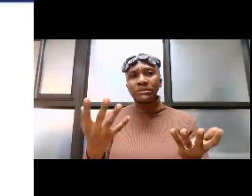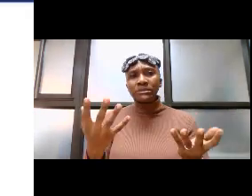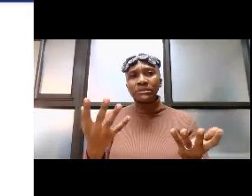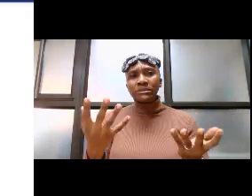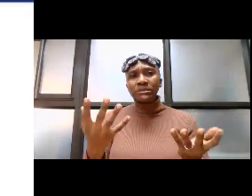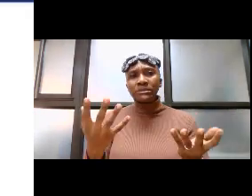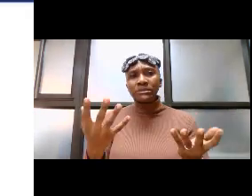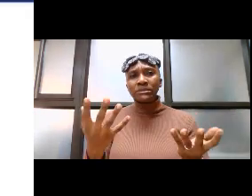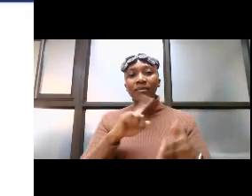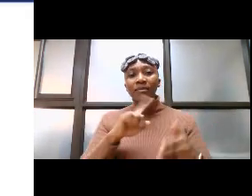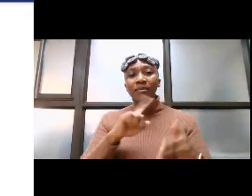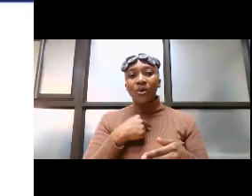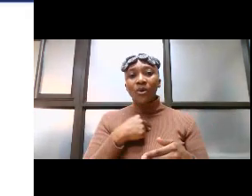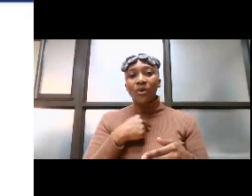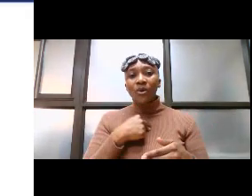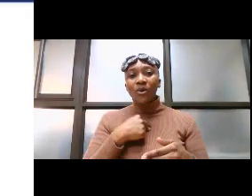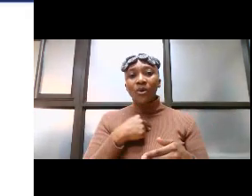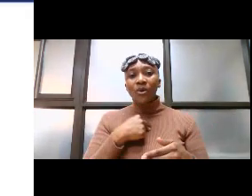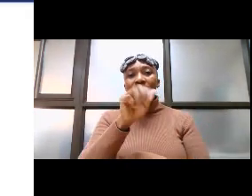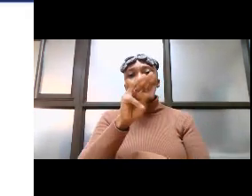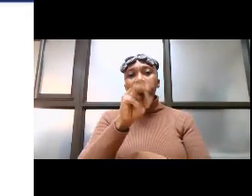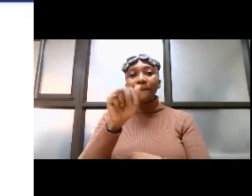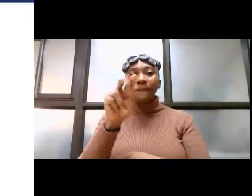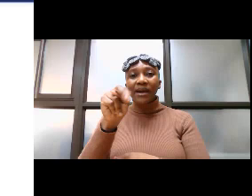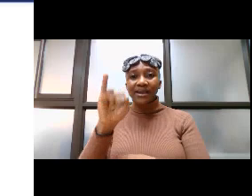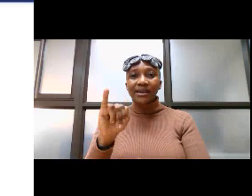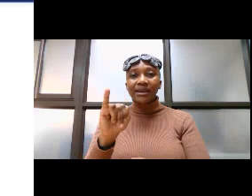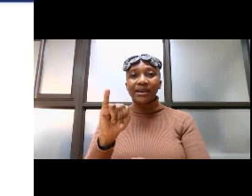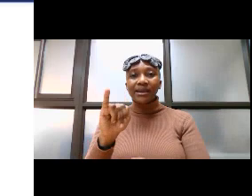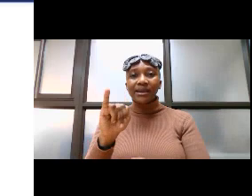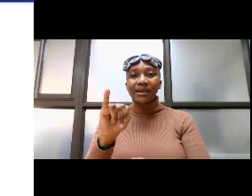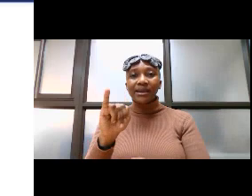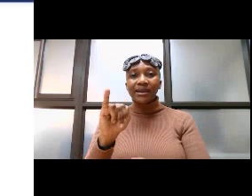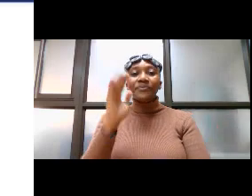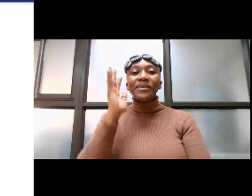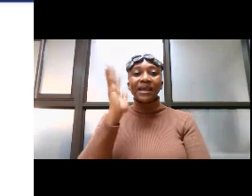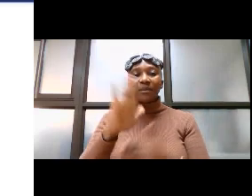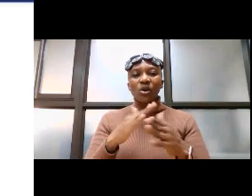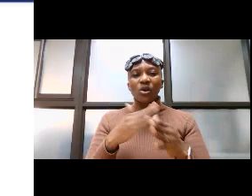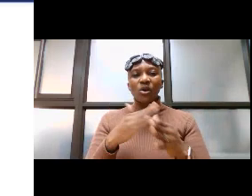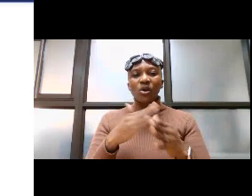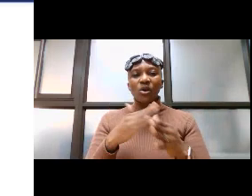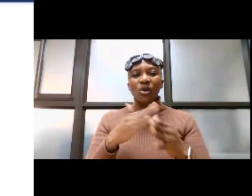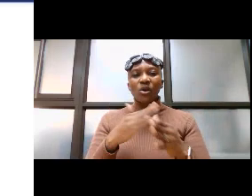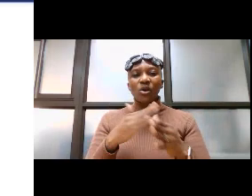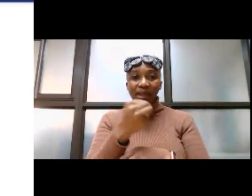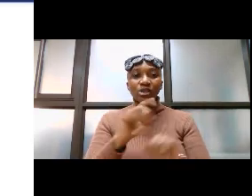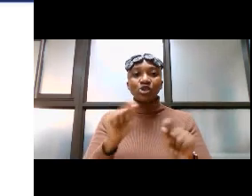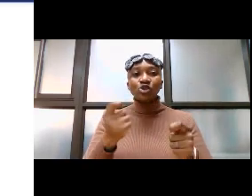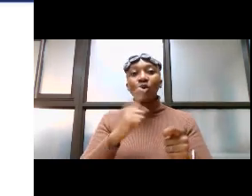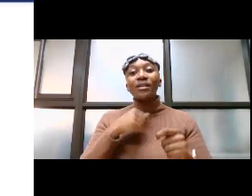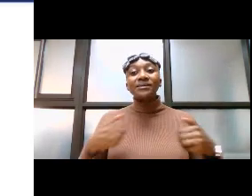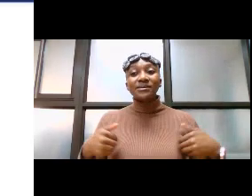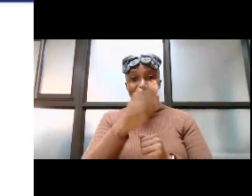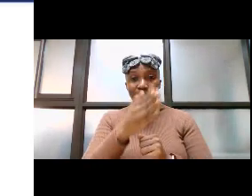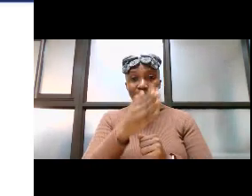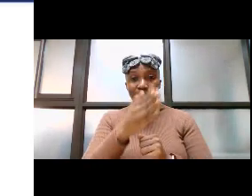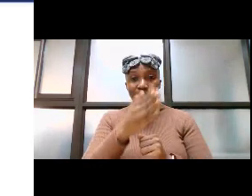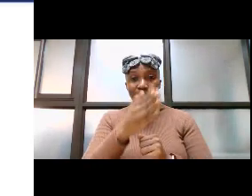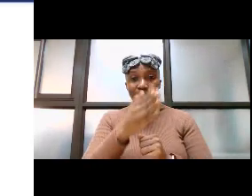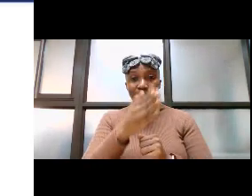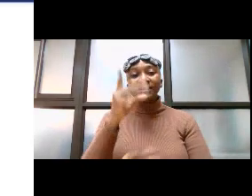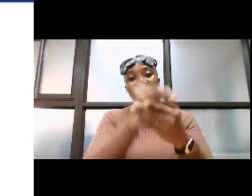Amani's lecture. So Amani's lecture is not long; it's about 12 to 13, about 12 minutes. So let's start with that first, the coloniality,